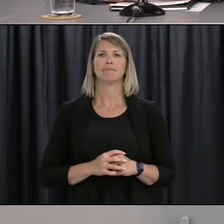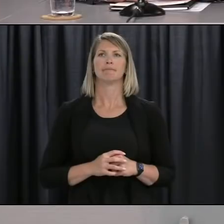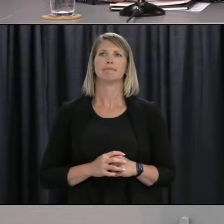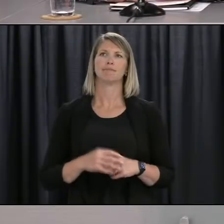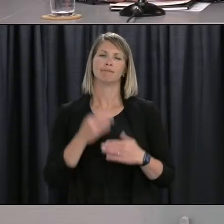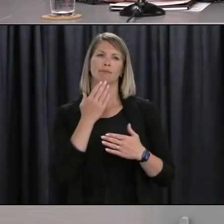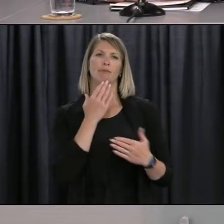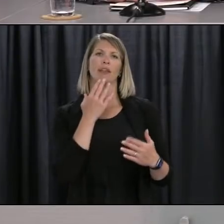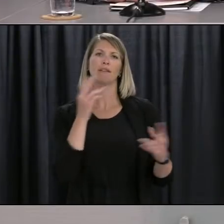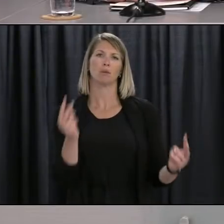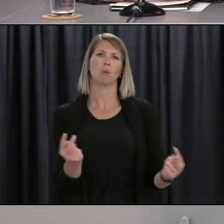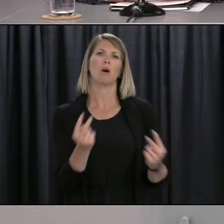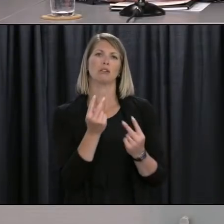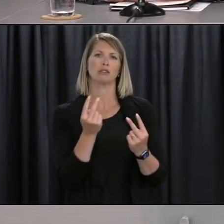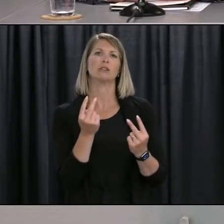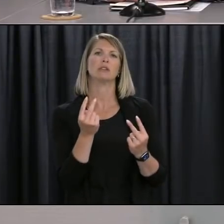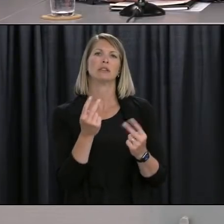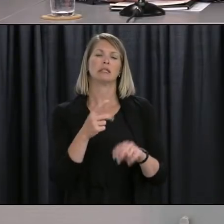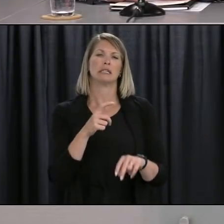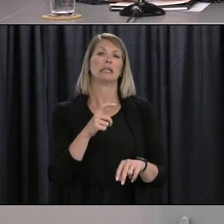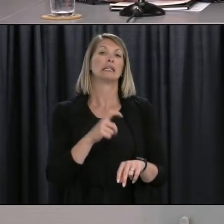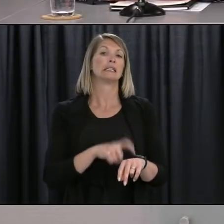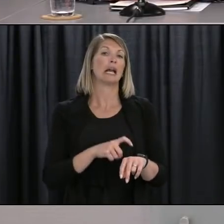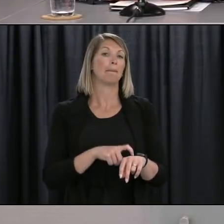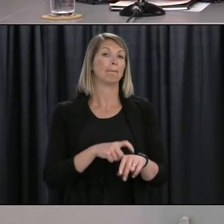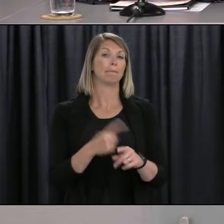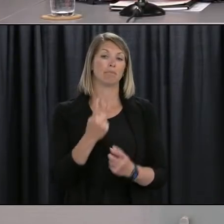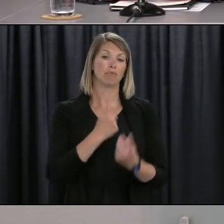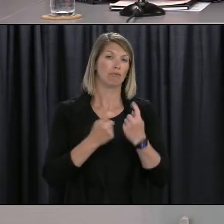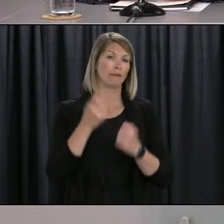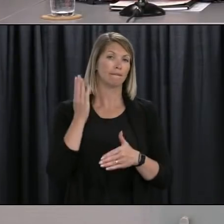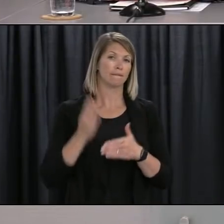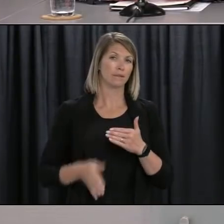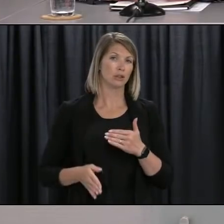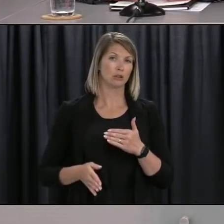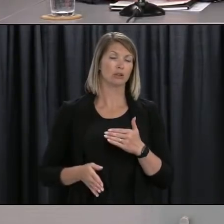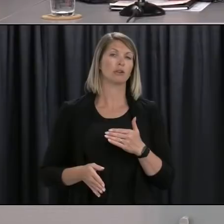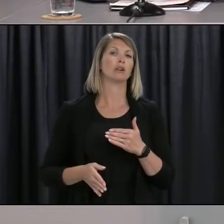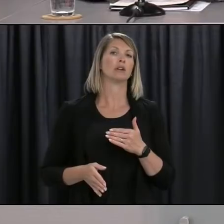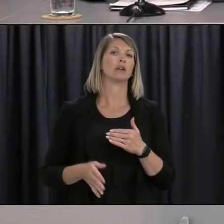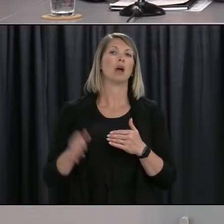Thank you very much for joining us today. The time for questions has ended. As the Premier stated